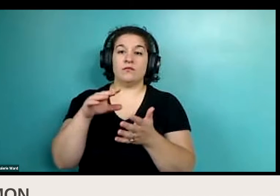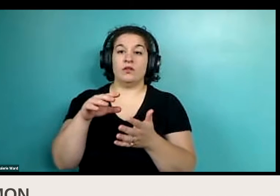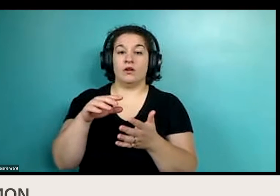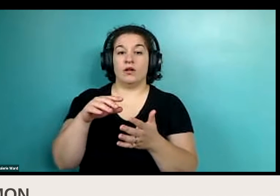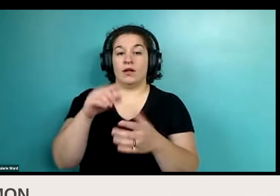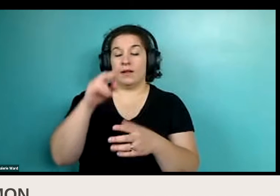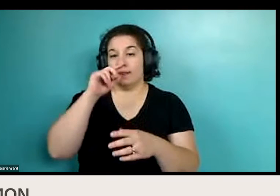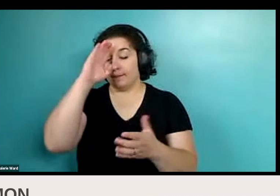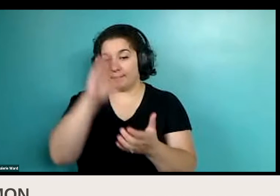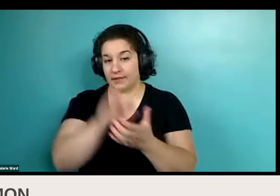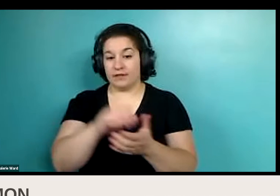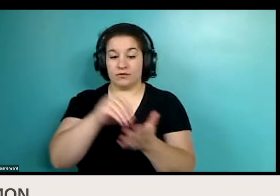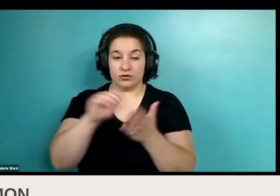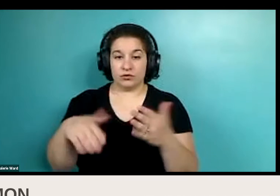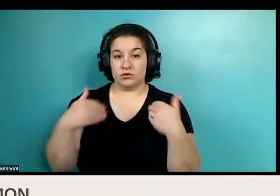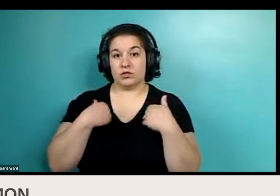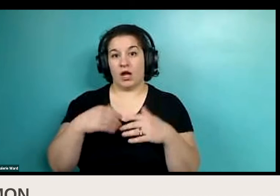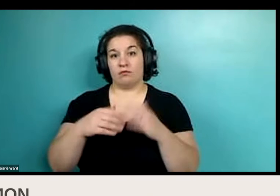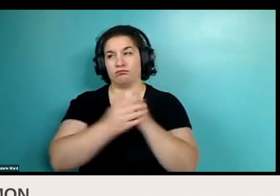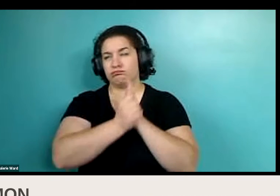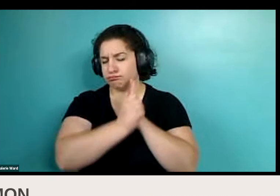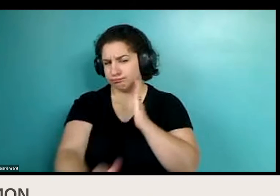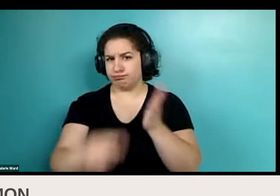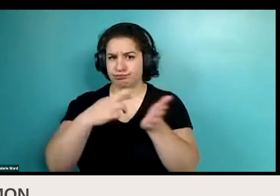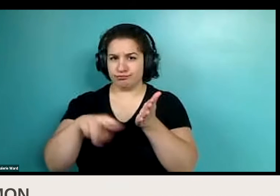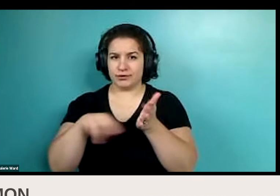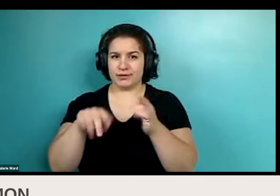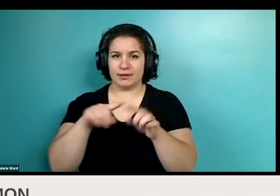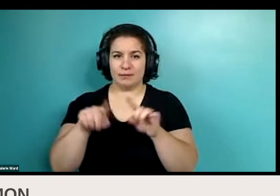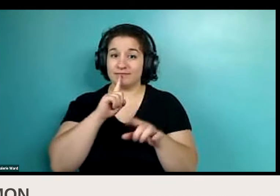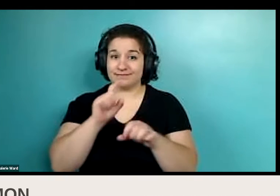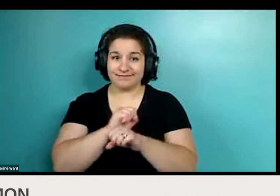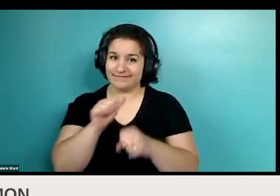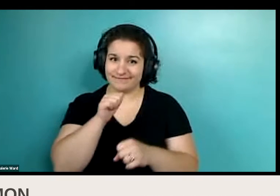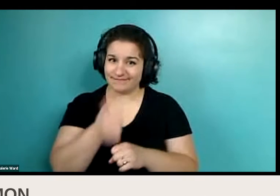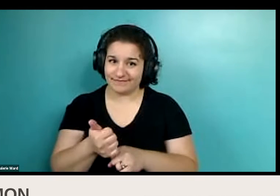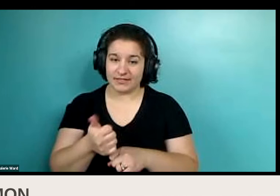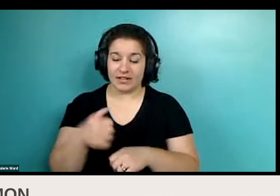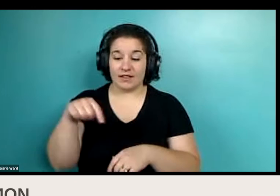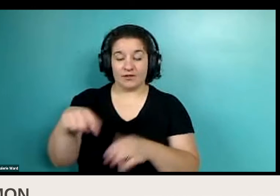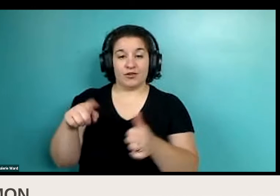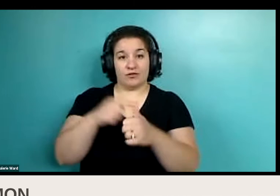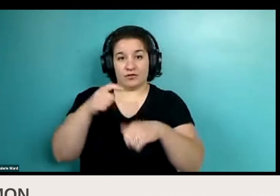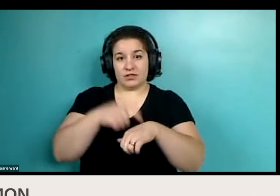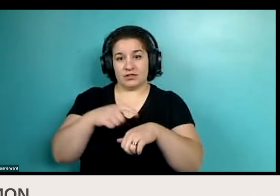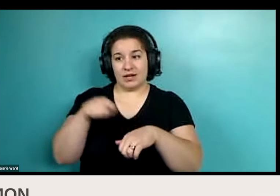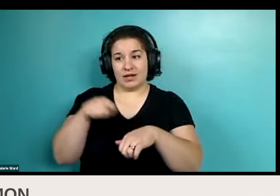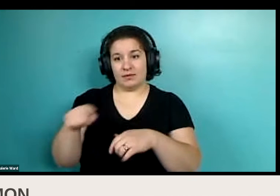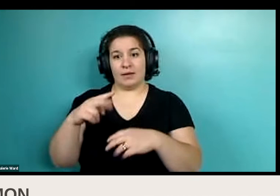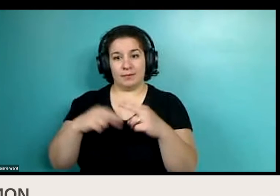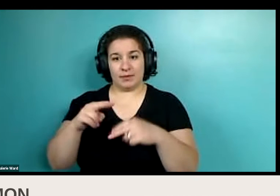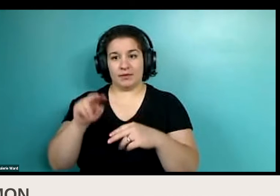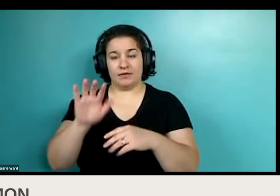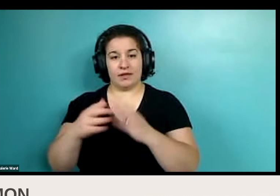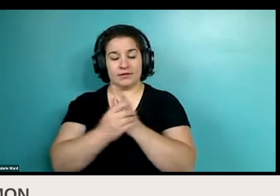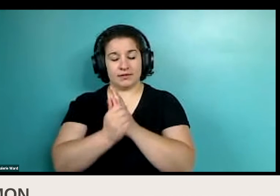So this is our first time to get them into the different things and learn the different skills that are going to be really